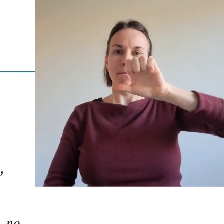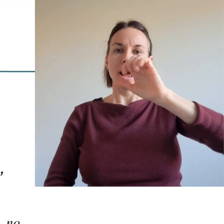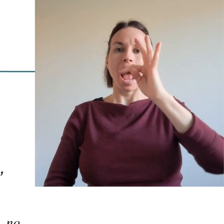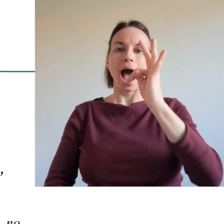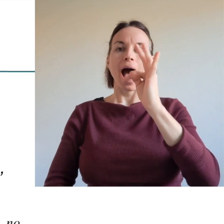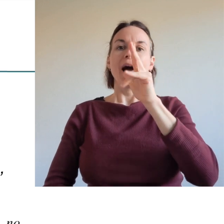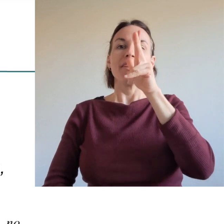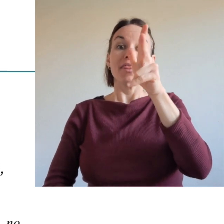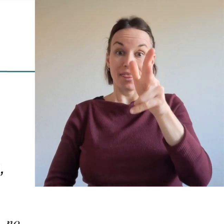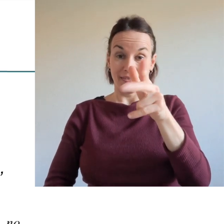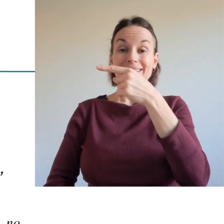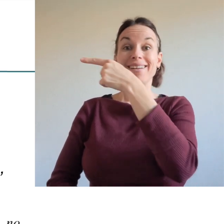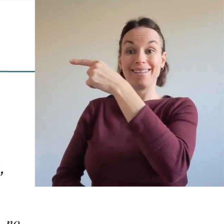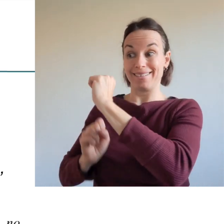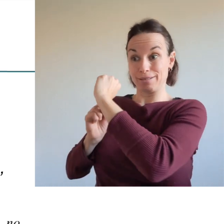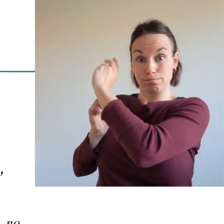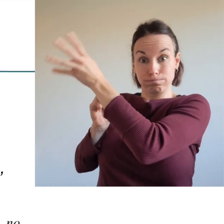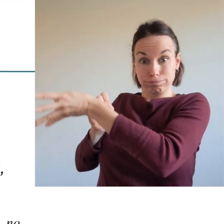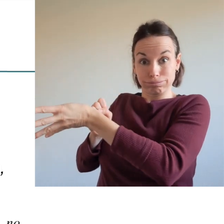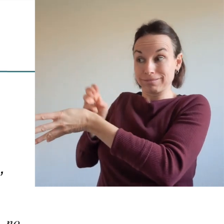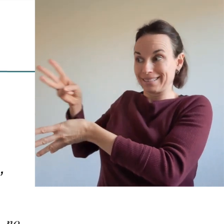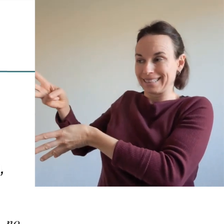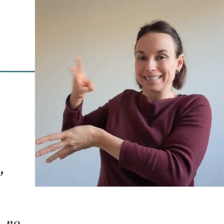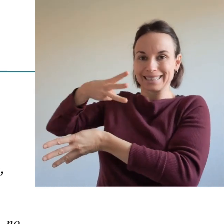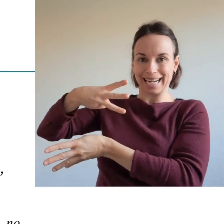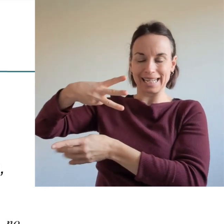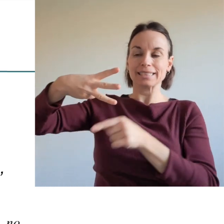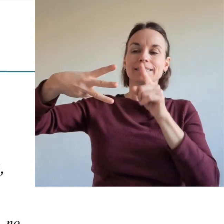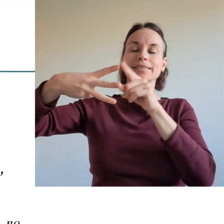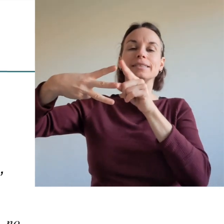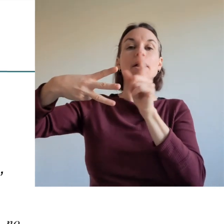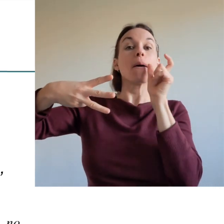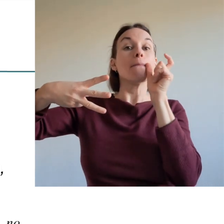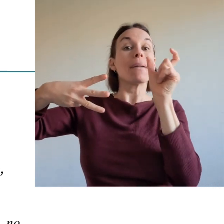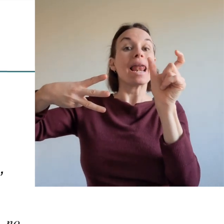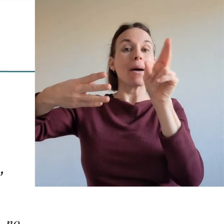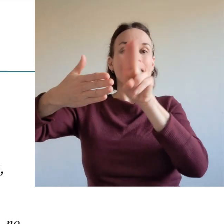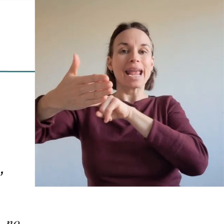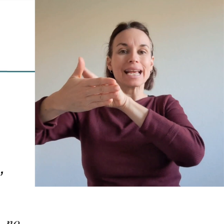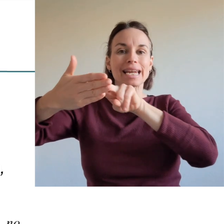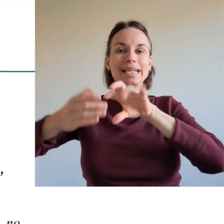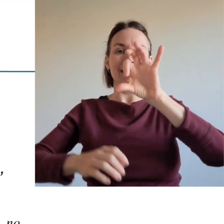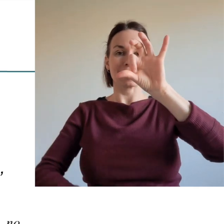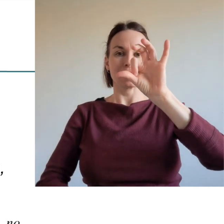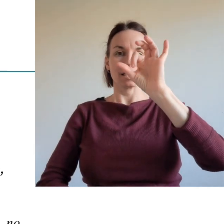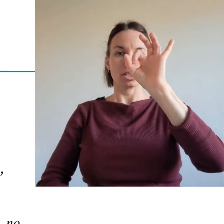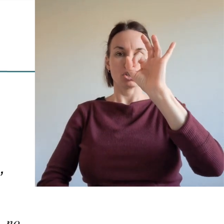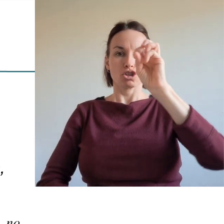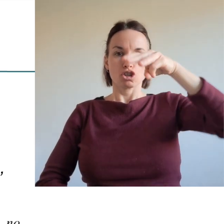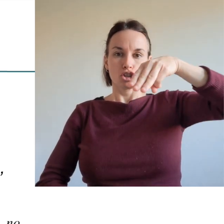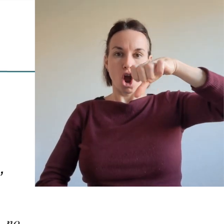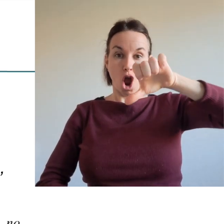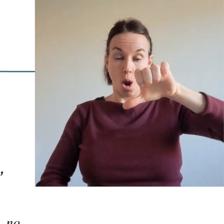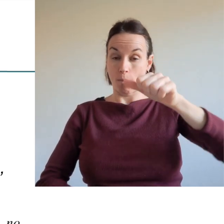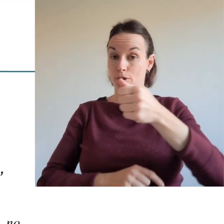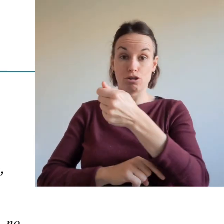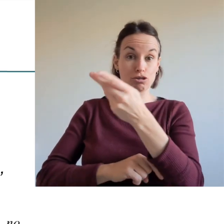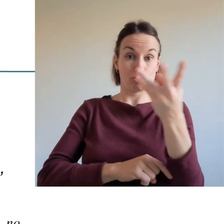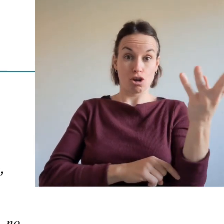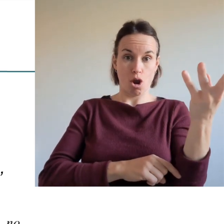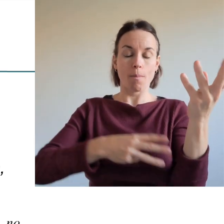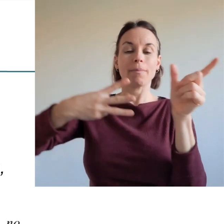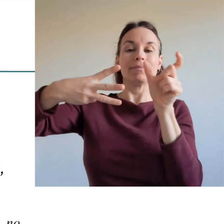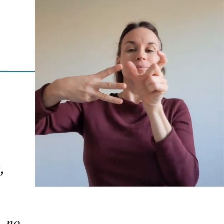And in the image, we can observe that the indefinite determiner some covers, among others,